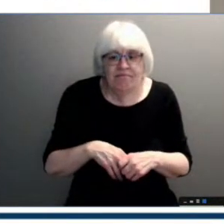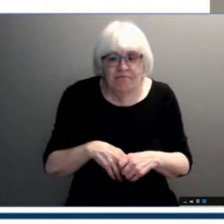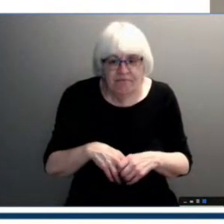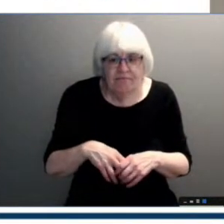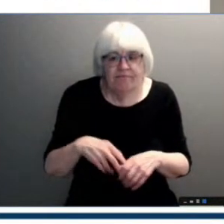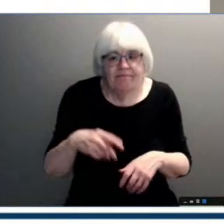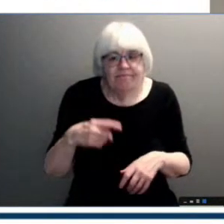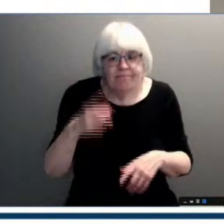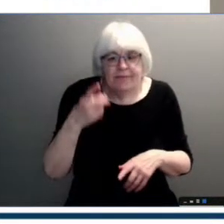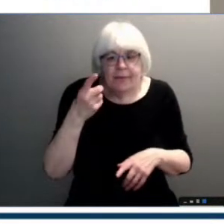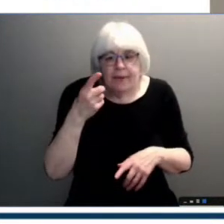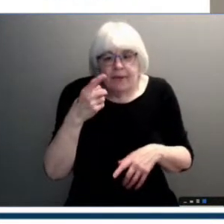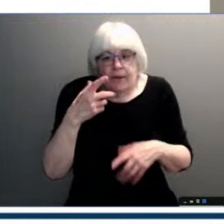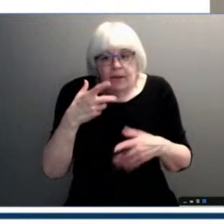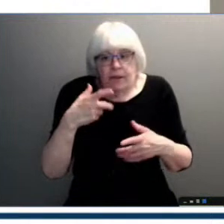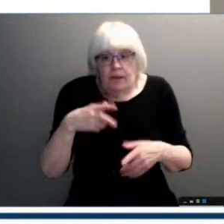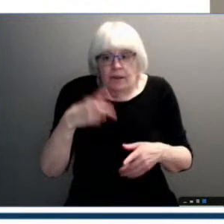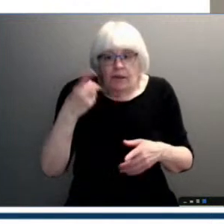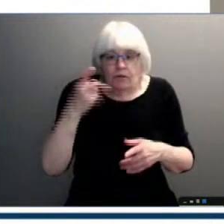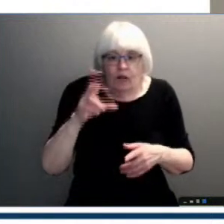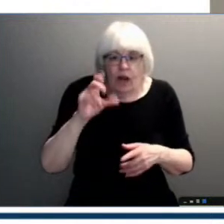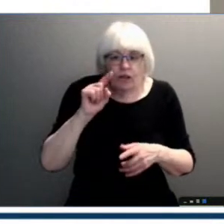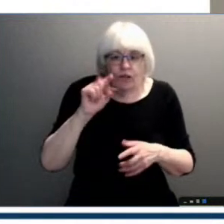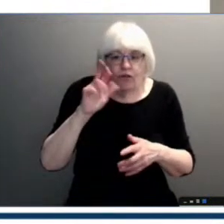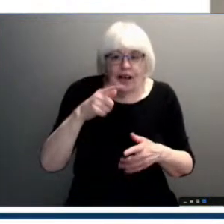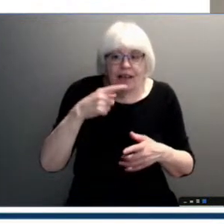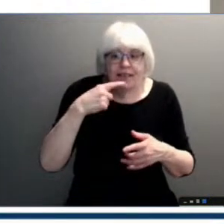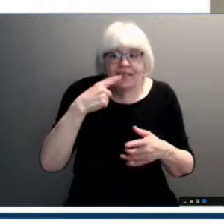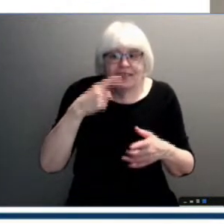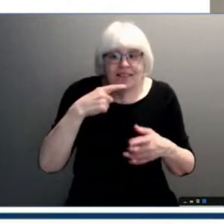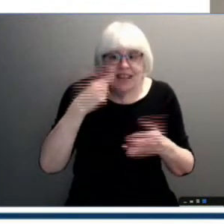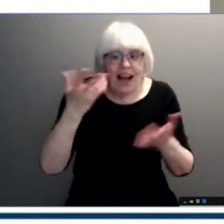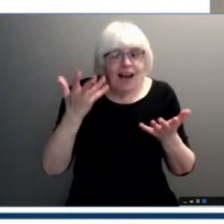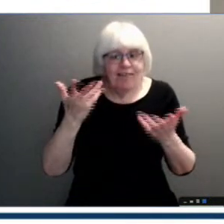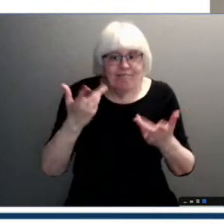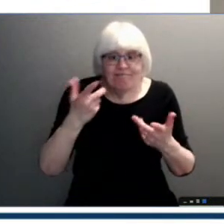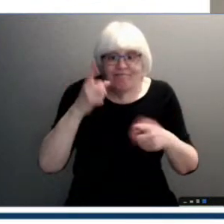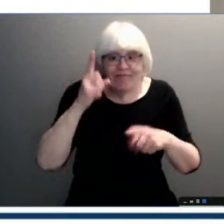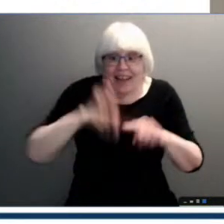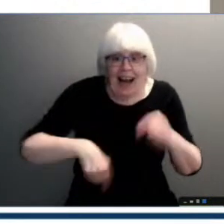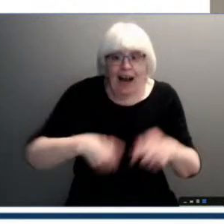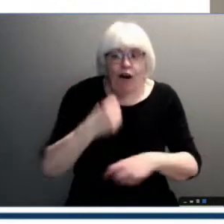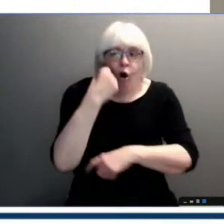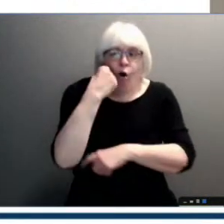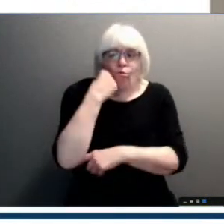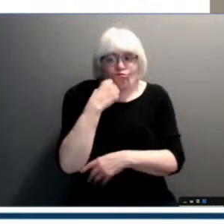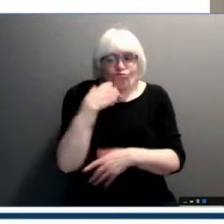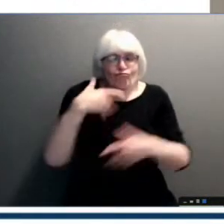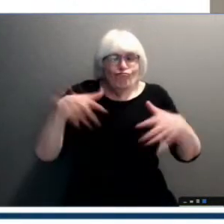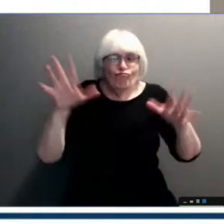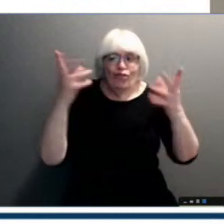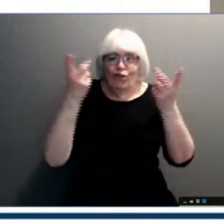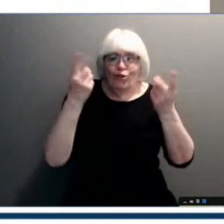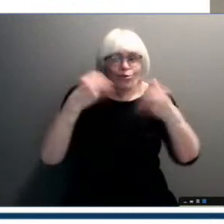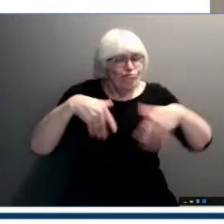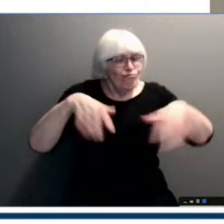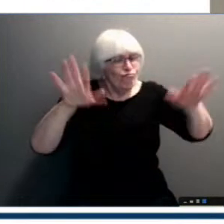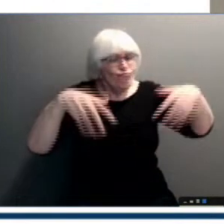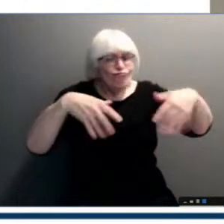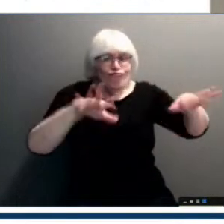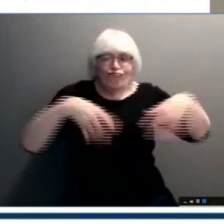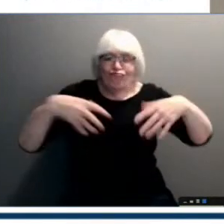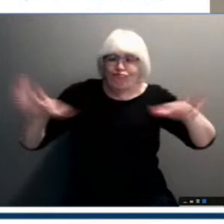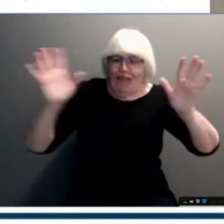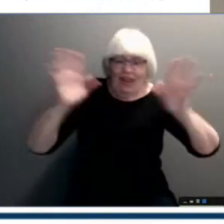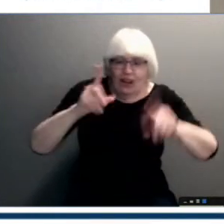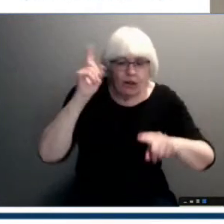sit back and let Omicron spread unchecked. So we put what is a balanced approach of going back to phase